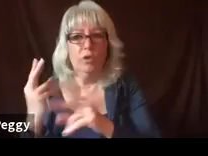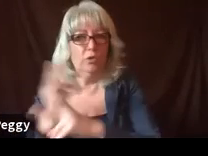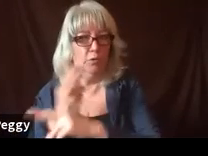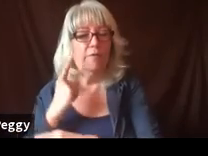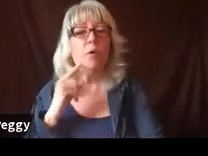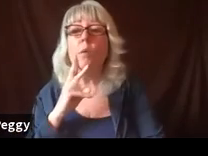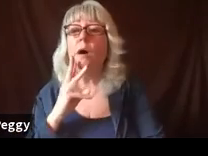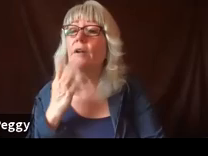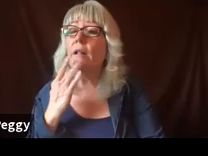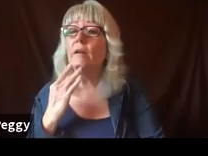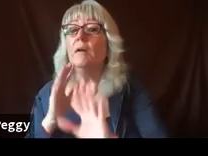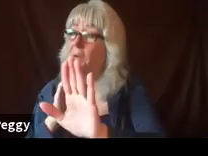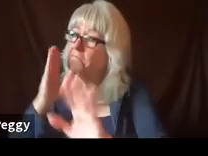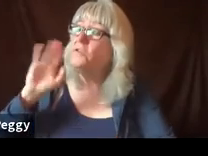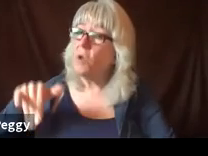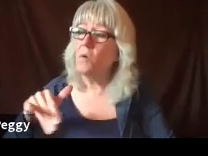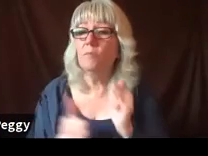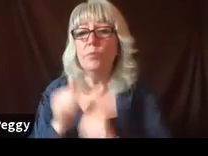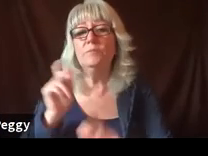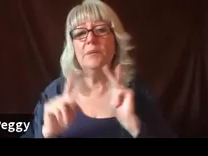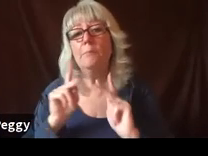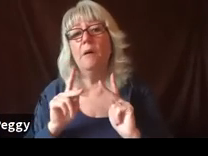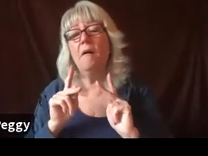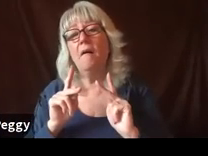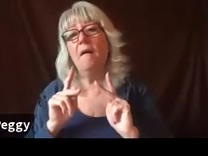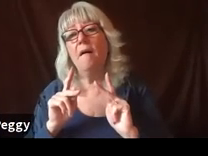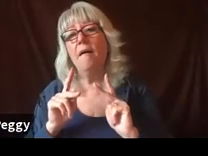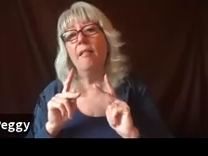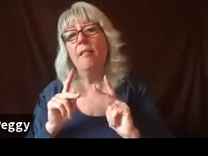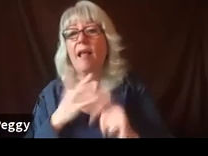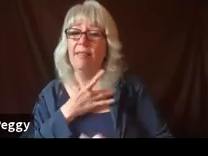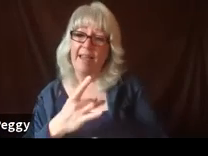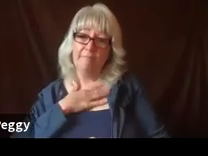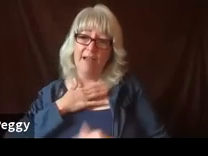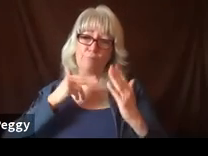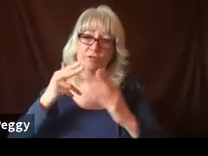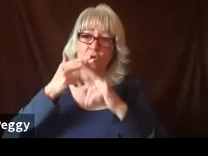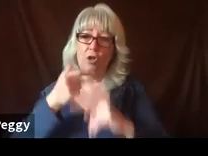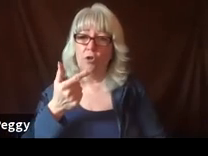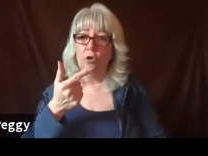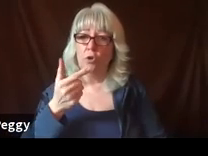on watercolor. But most people love the brushes I picked out for you. They're called